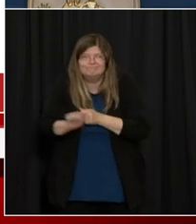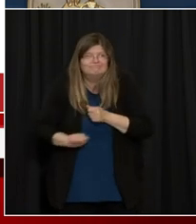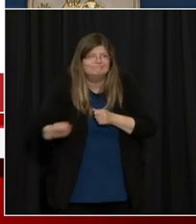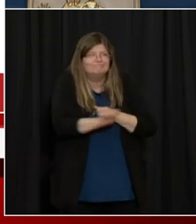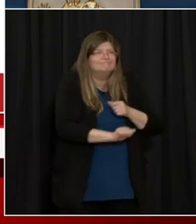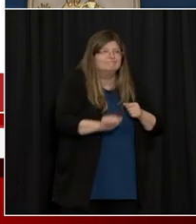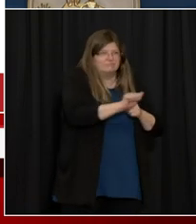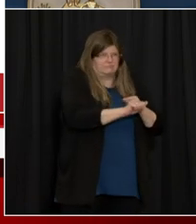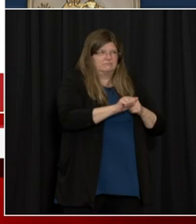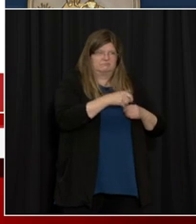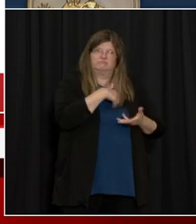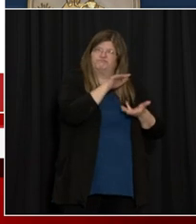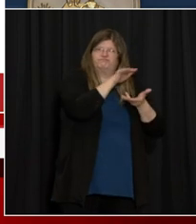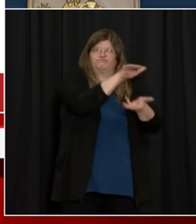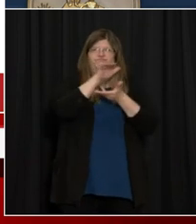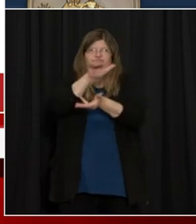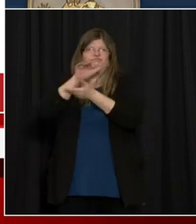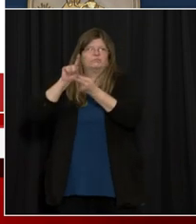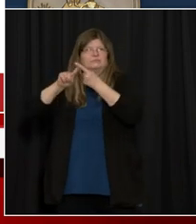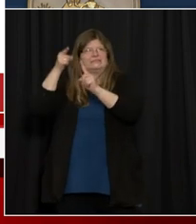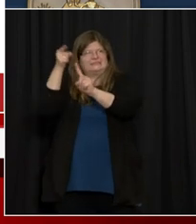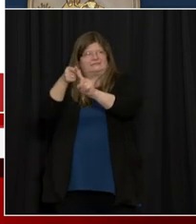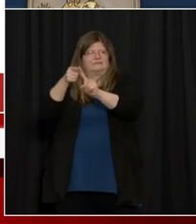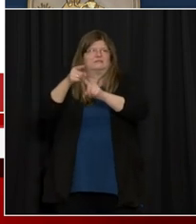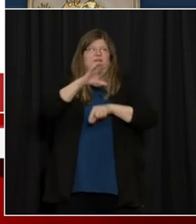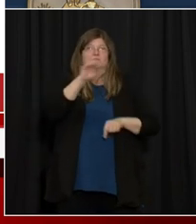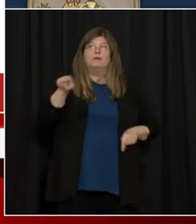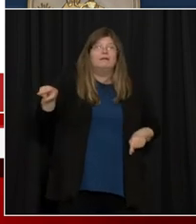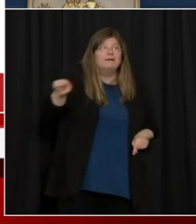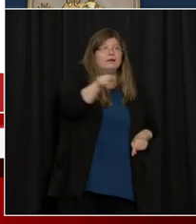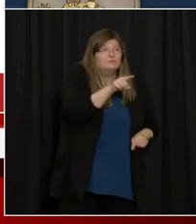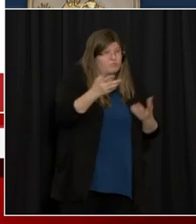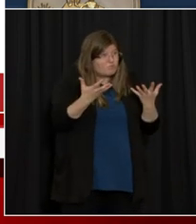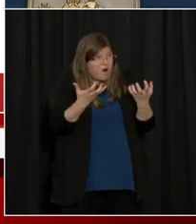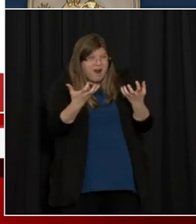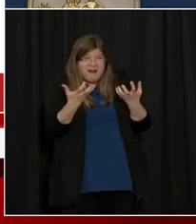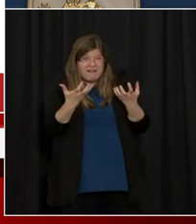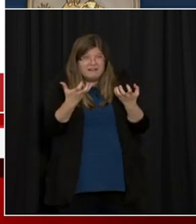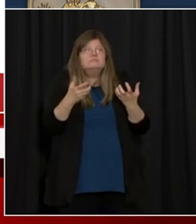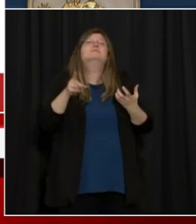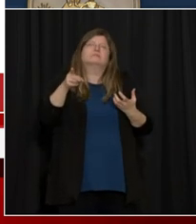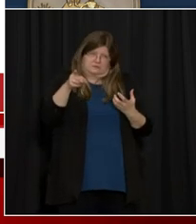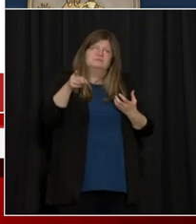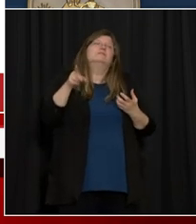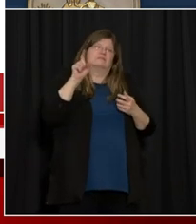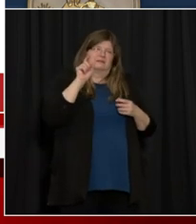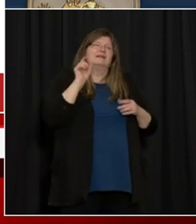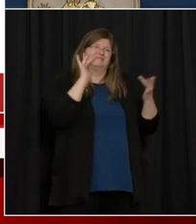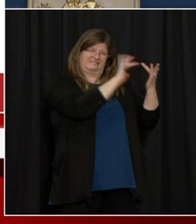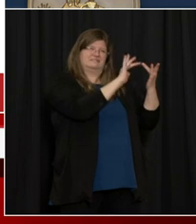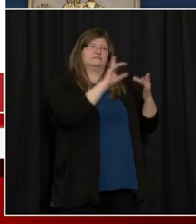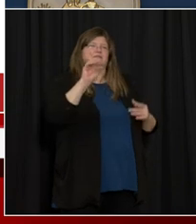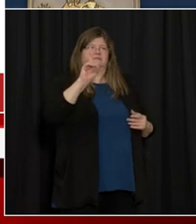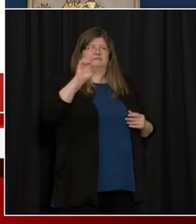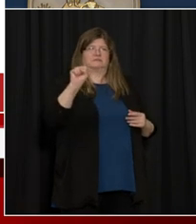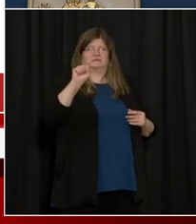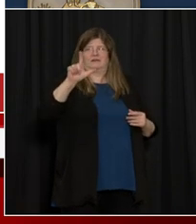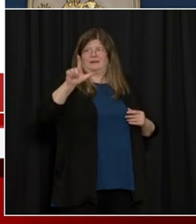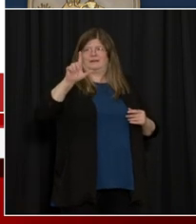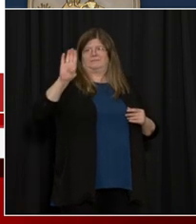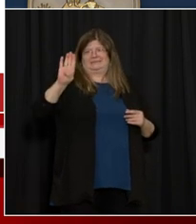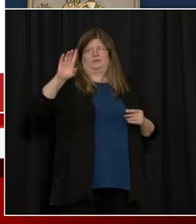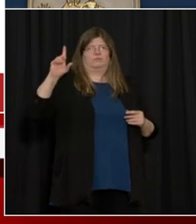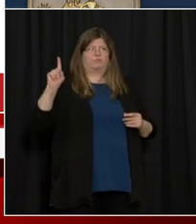we're asking everybody to contact DSLBD or contact your local bid or Main